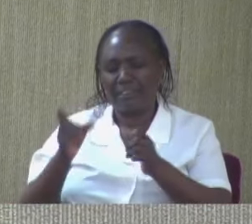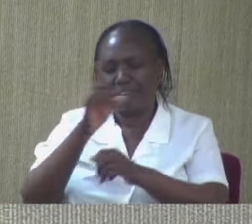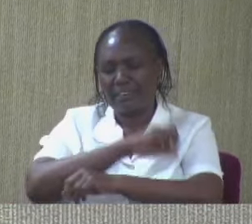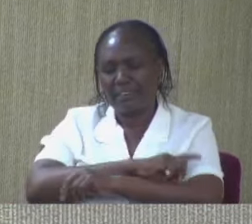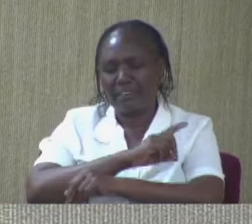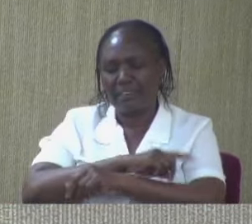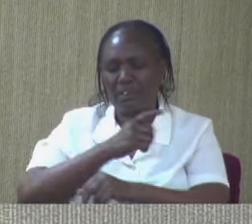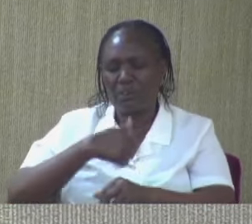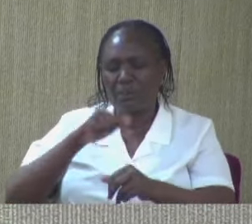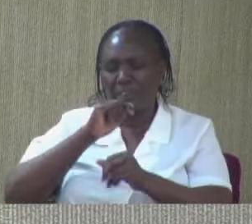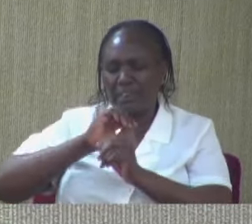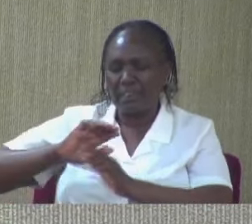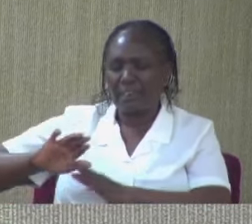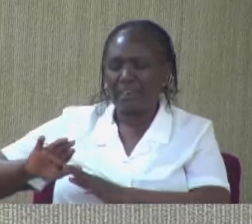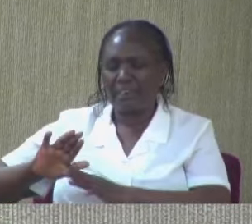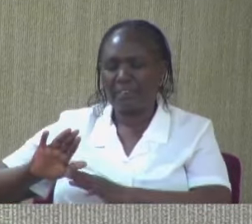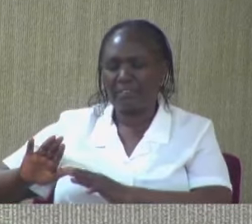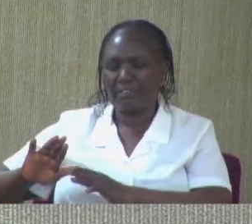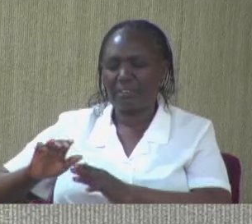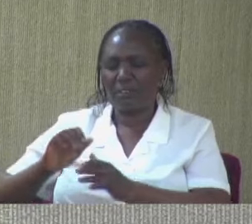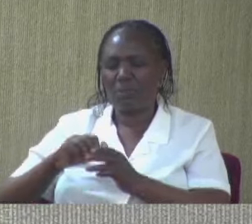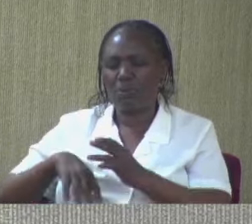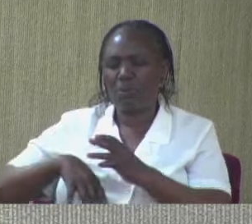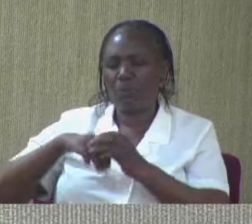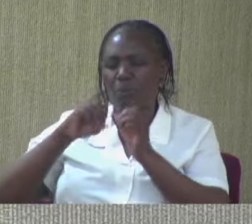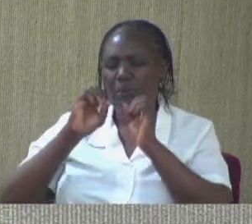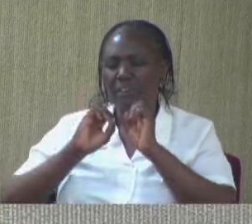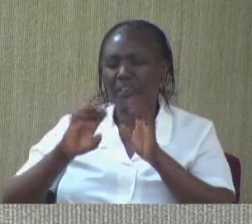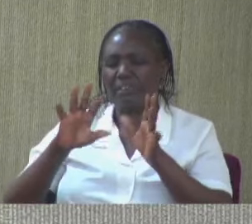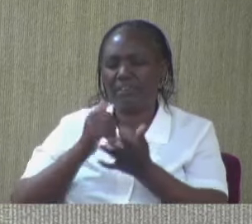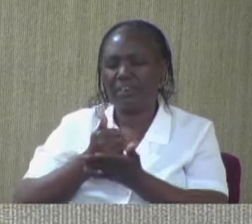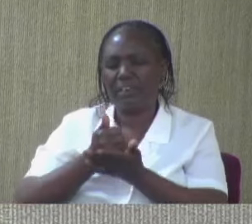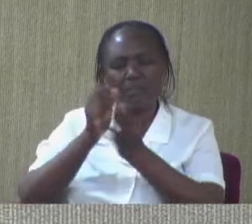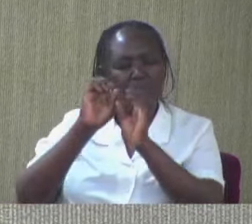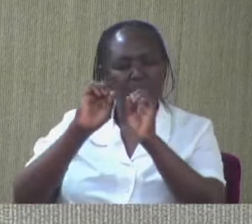not left without help.